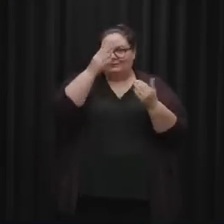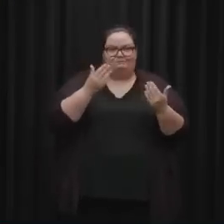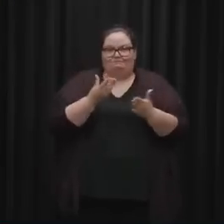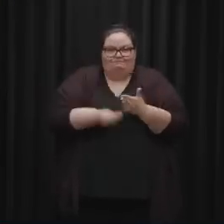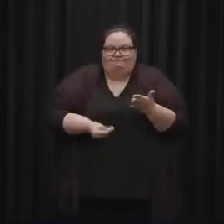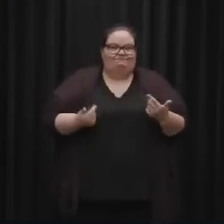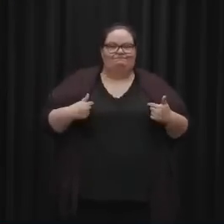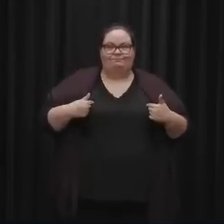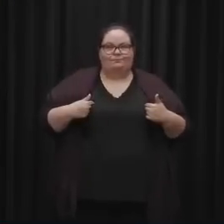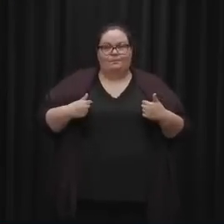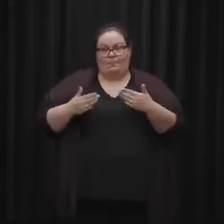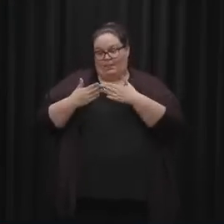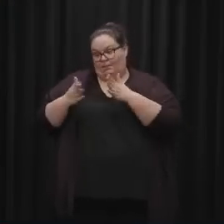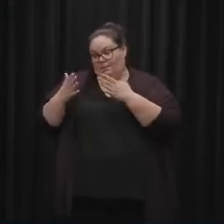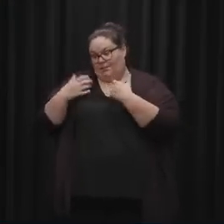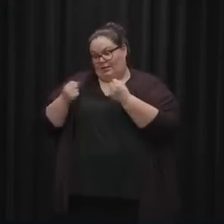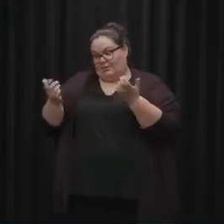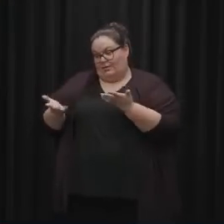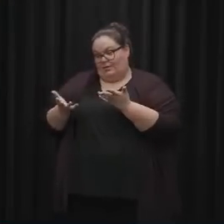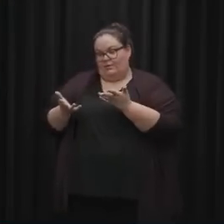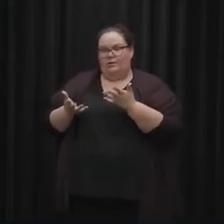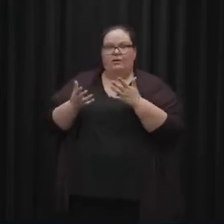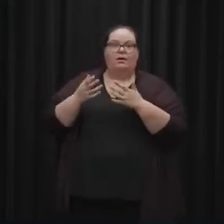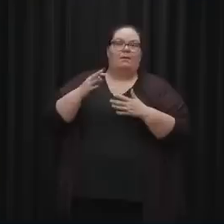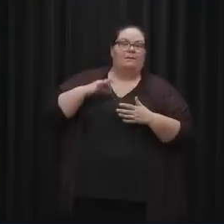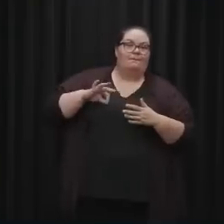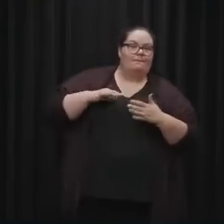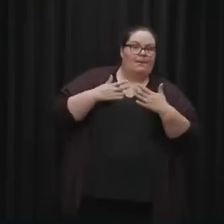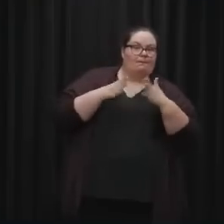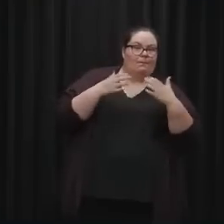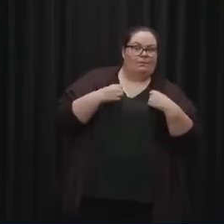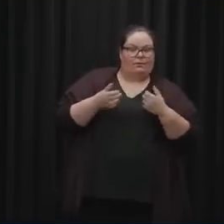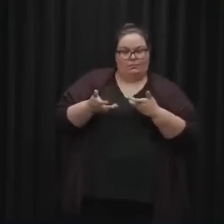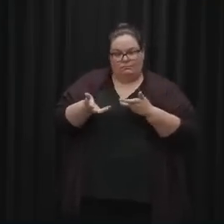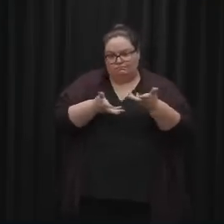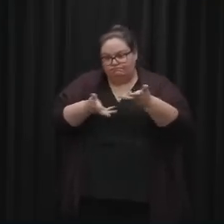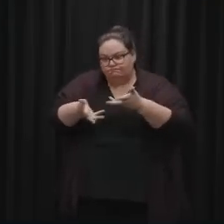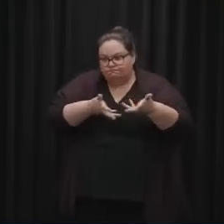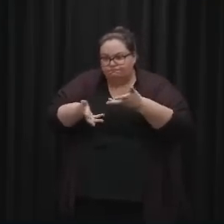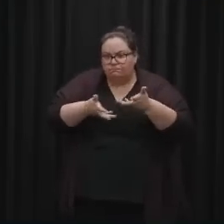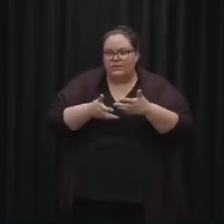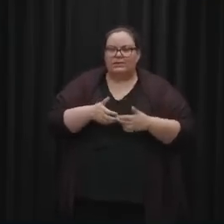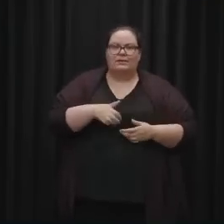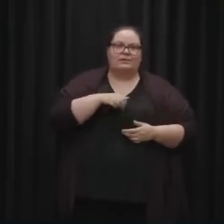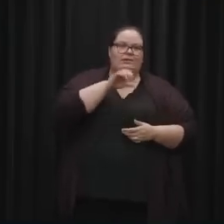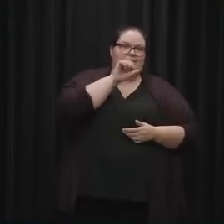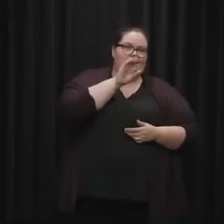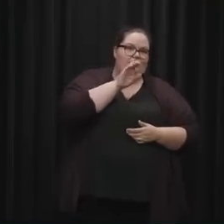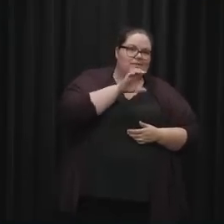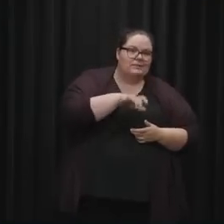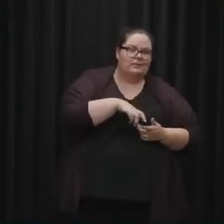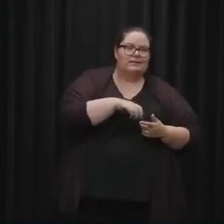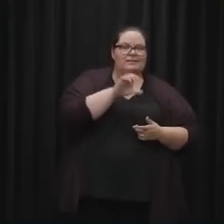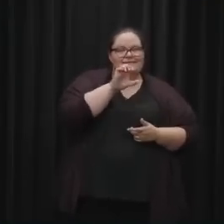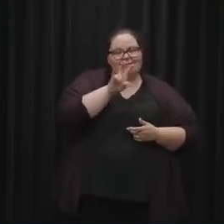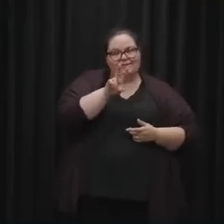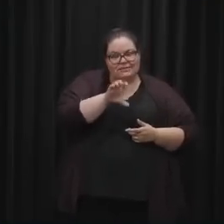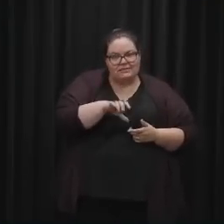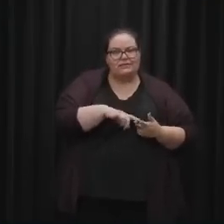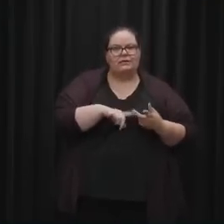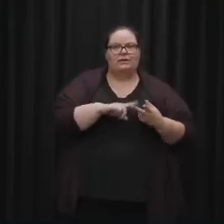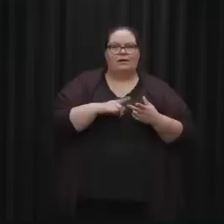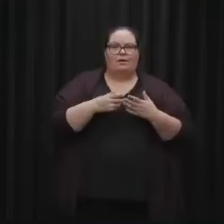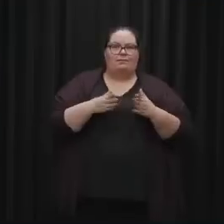again, our public health folks are talking to the public health folks in Maine, as well as CDC and Public Health Agency of Canada. So